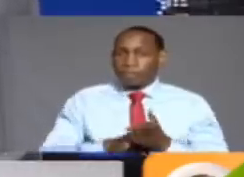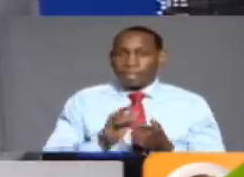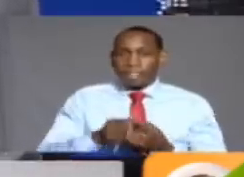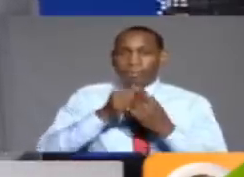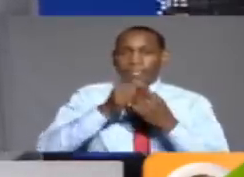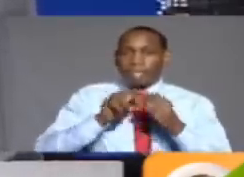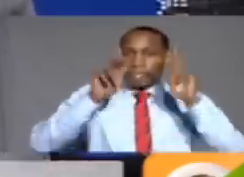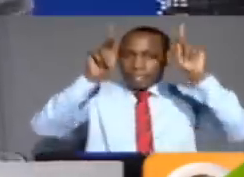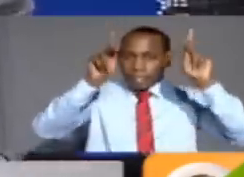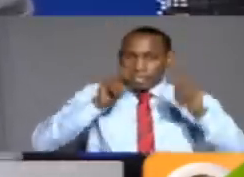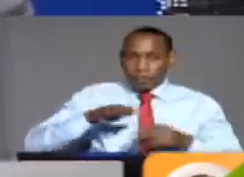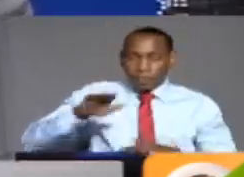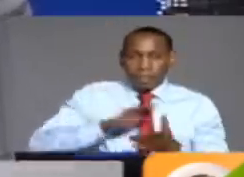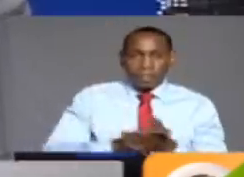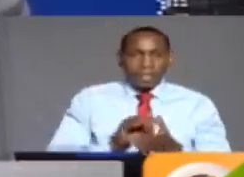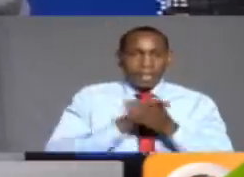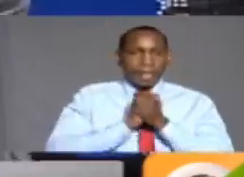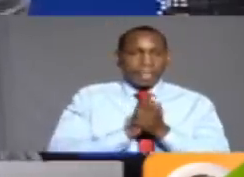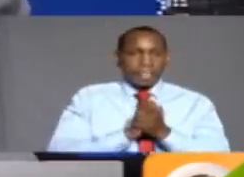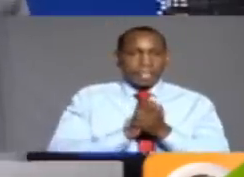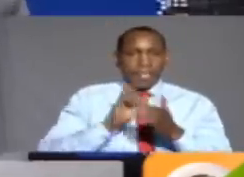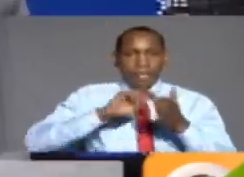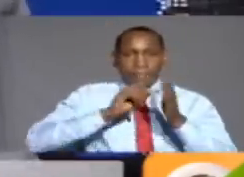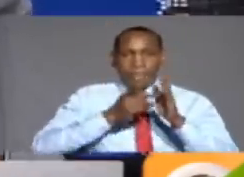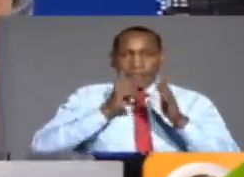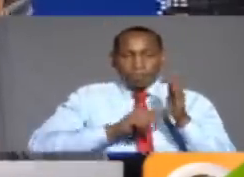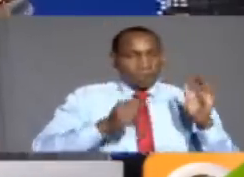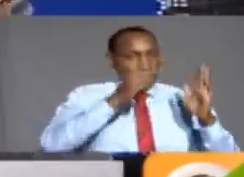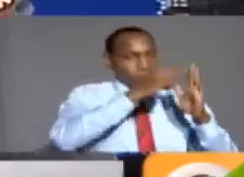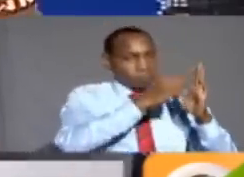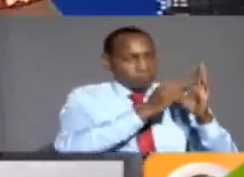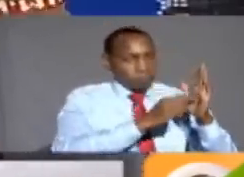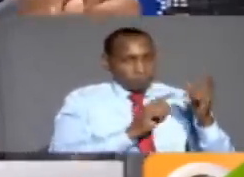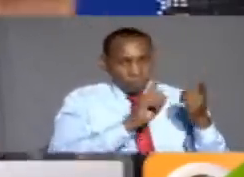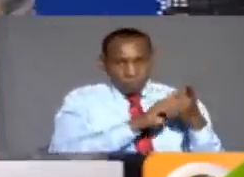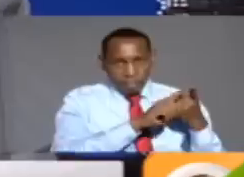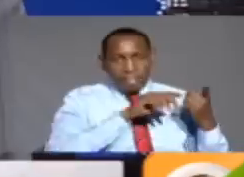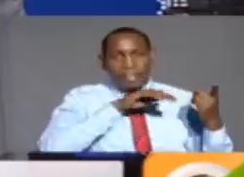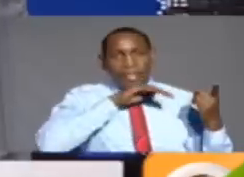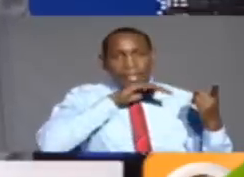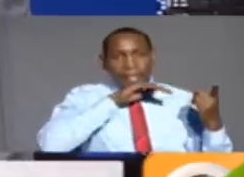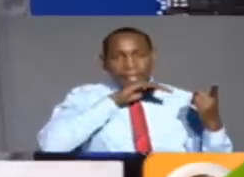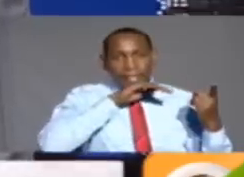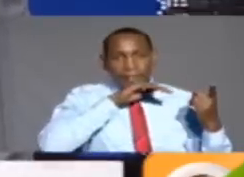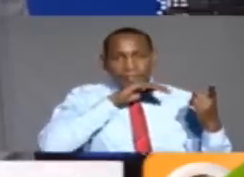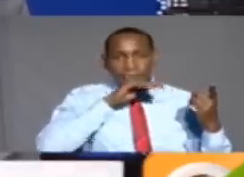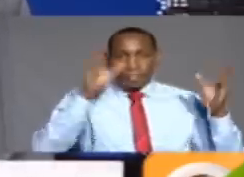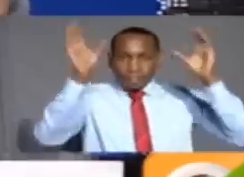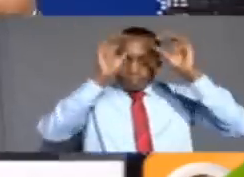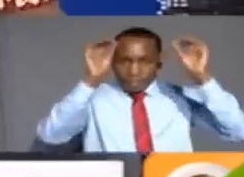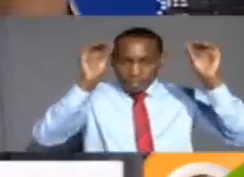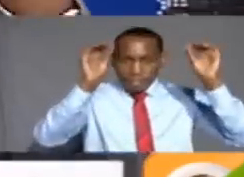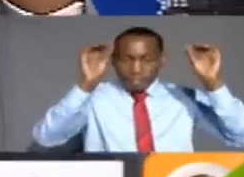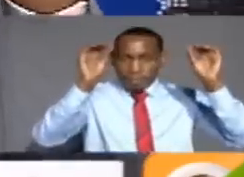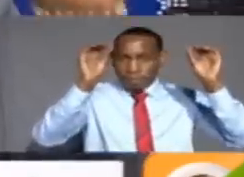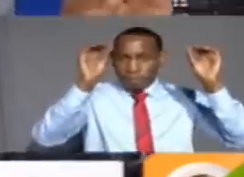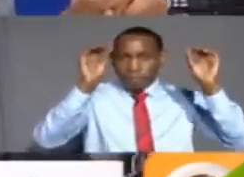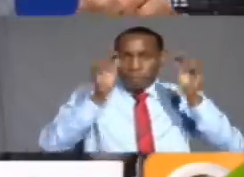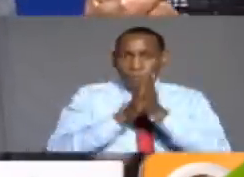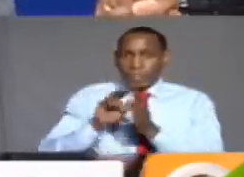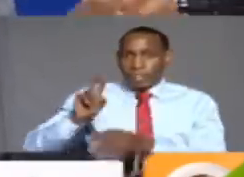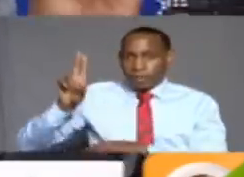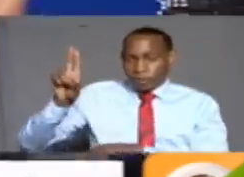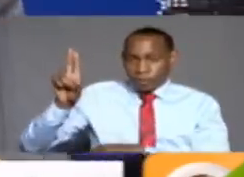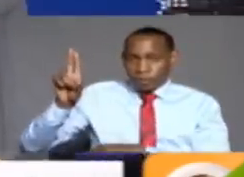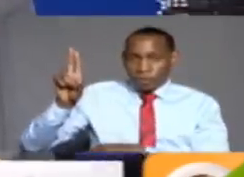Luo Nyanza, the handshake means the following. The handshake means that Raila will be president and Uhuru